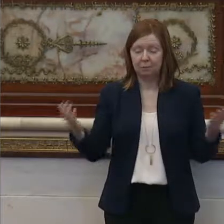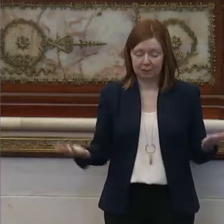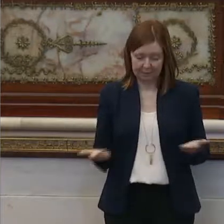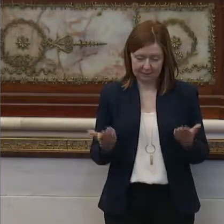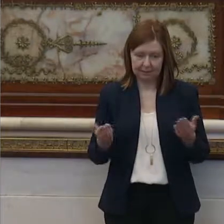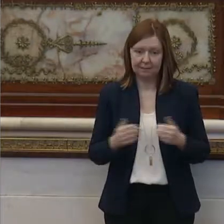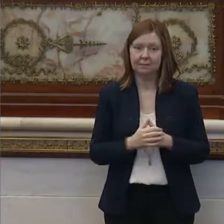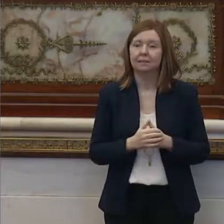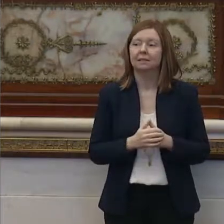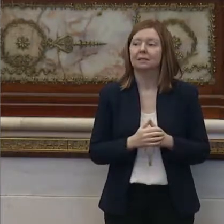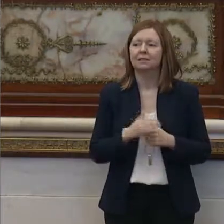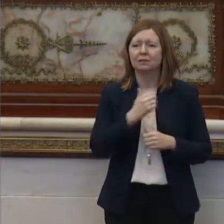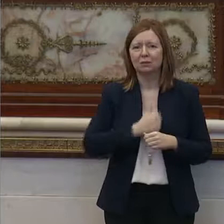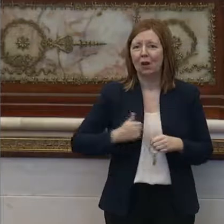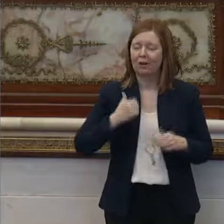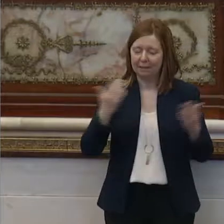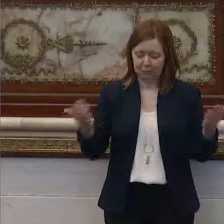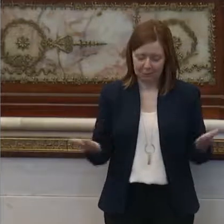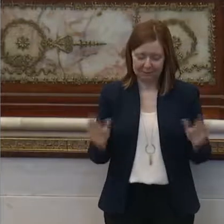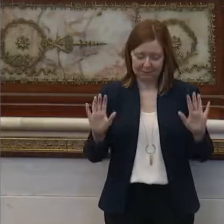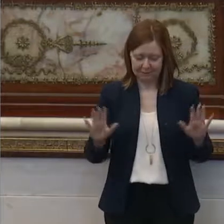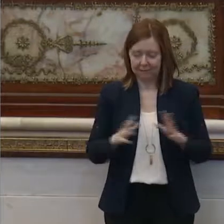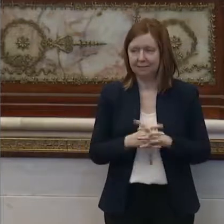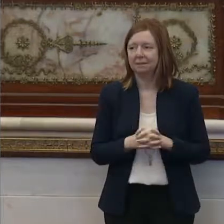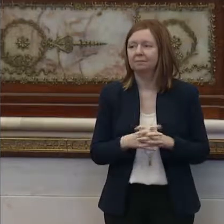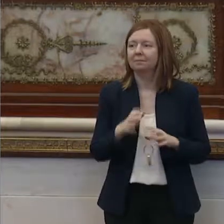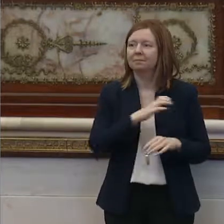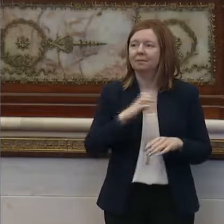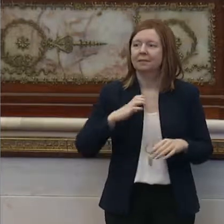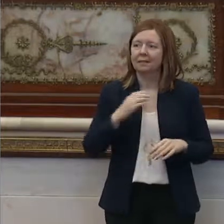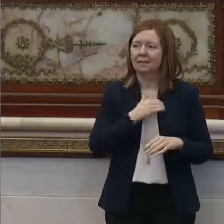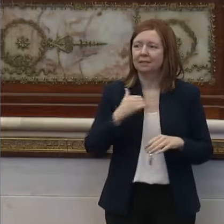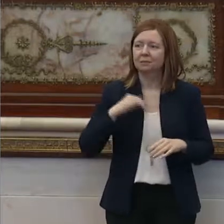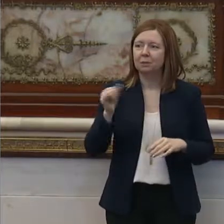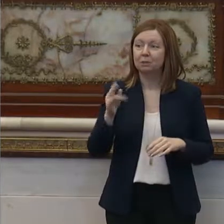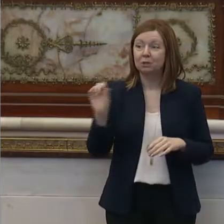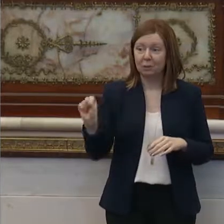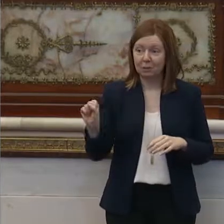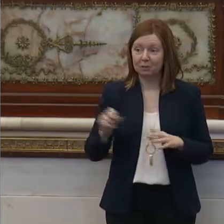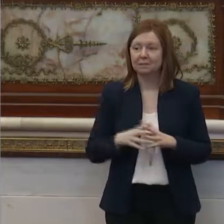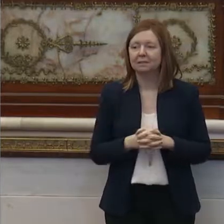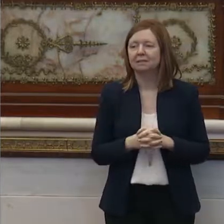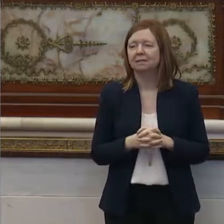Present. Sorry, present. Councilmember Jones.